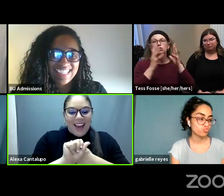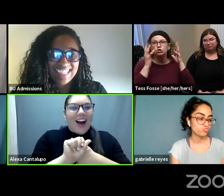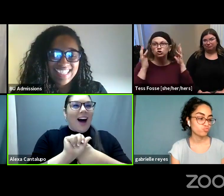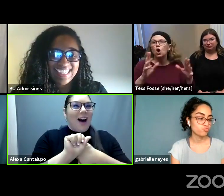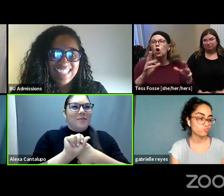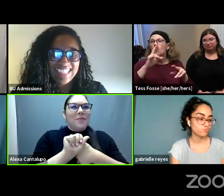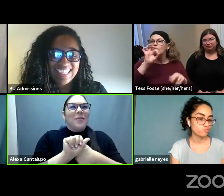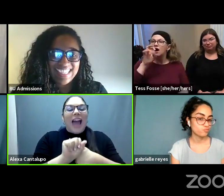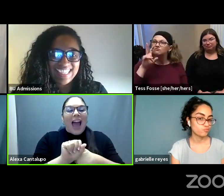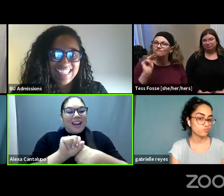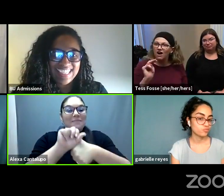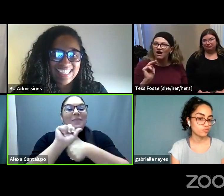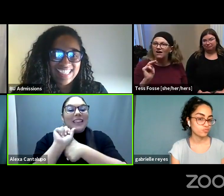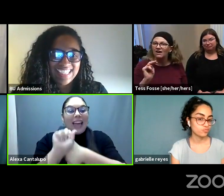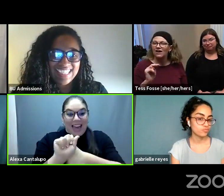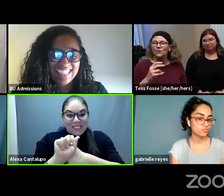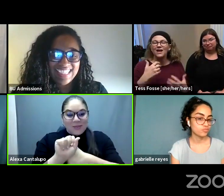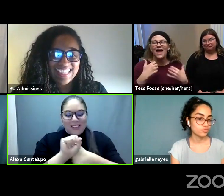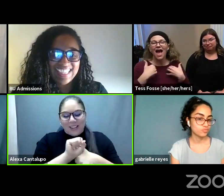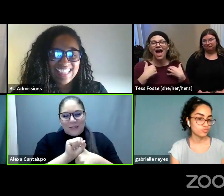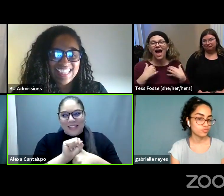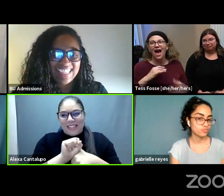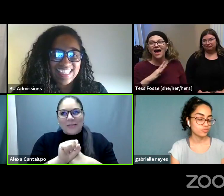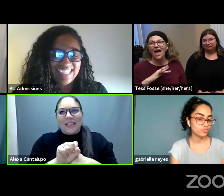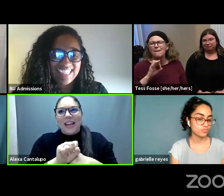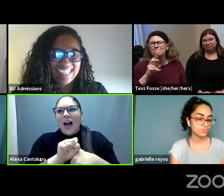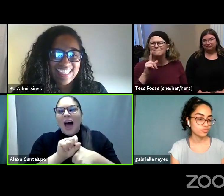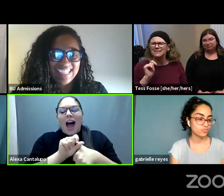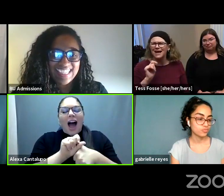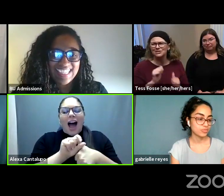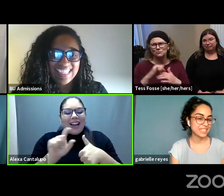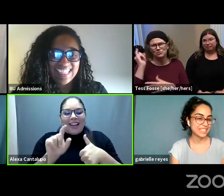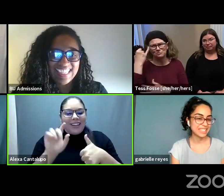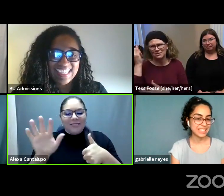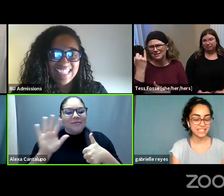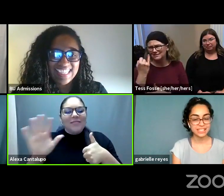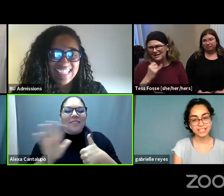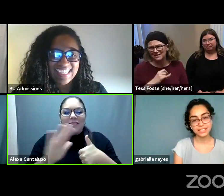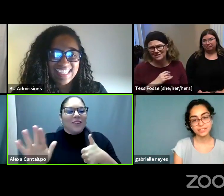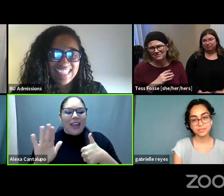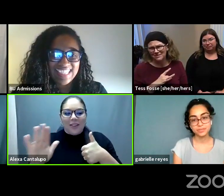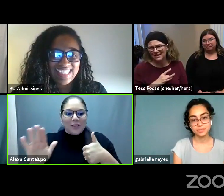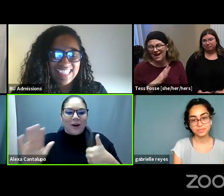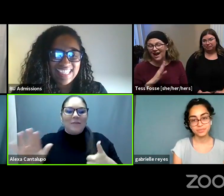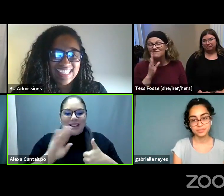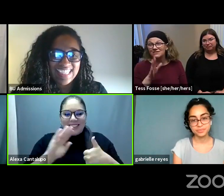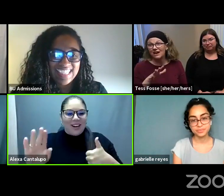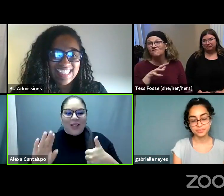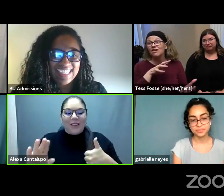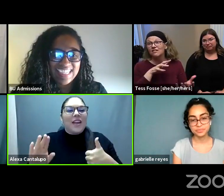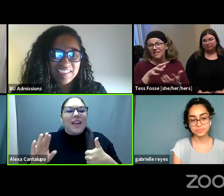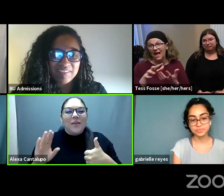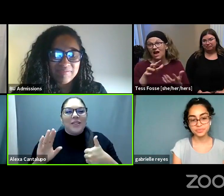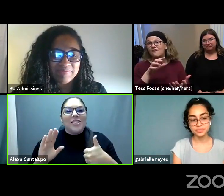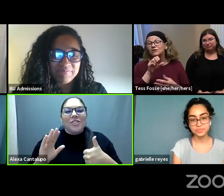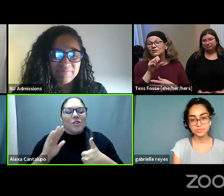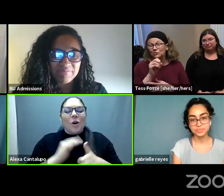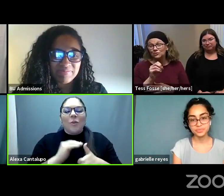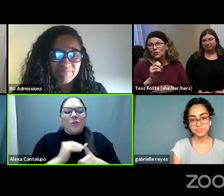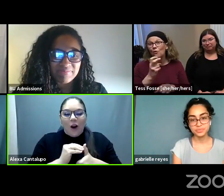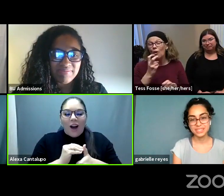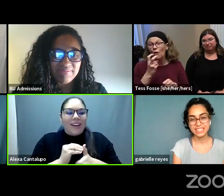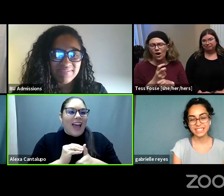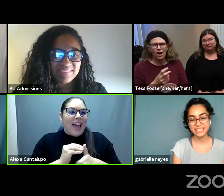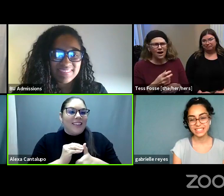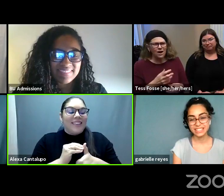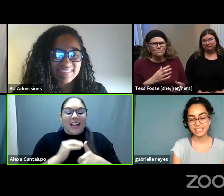fun. We had a blast with Dr. Sassman. I have never laughed so hard in my entire life. It was just so